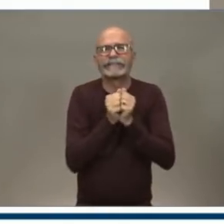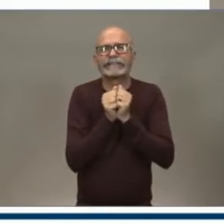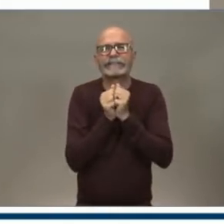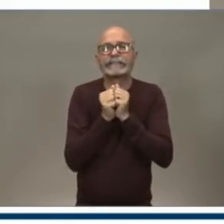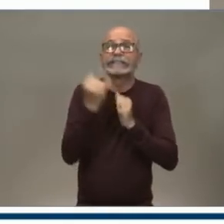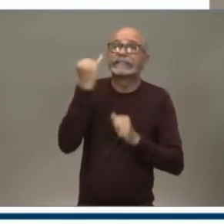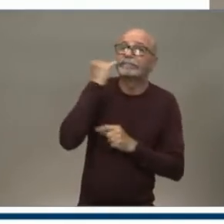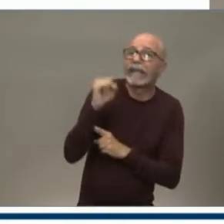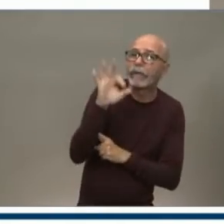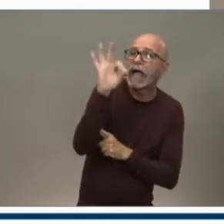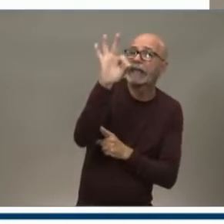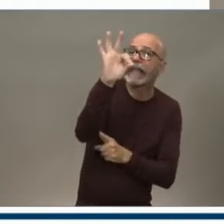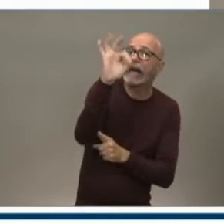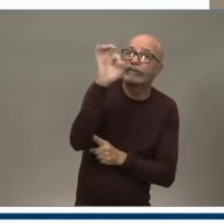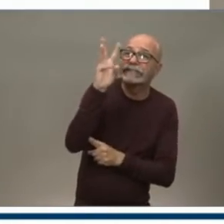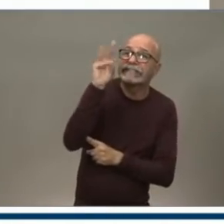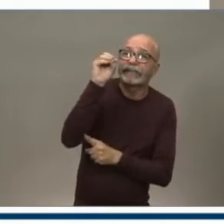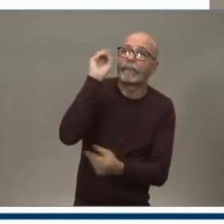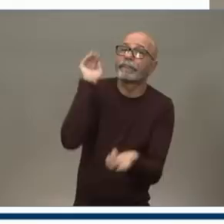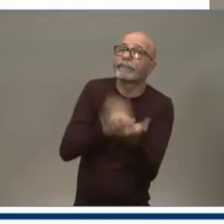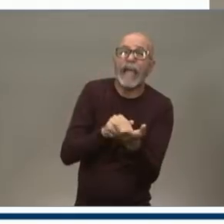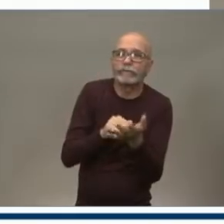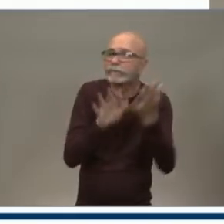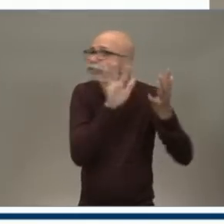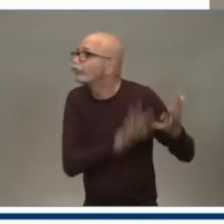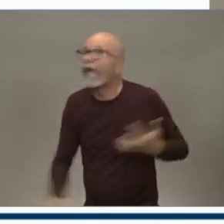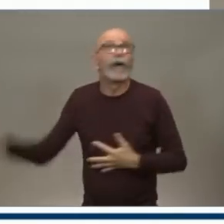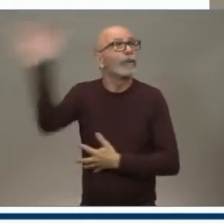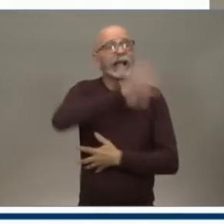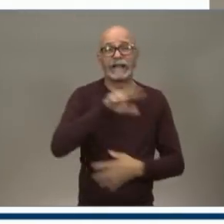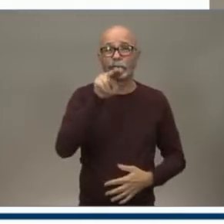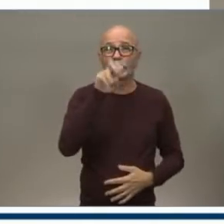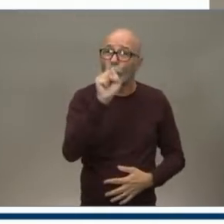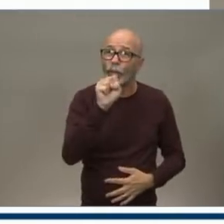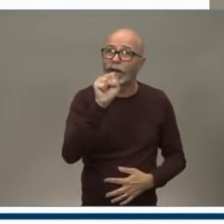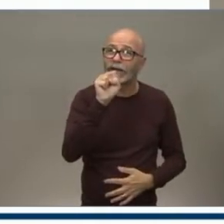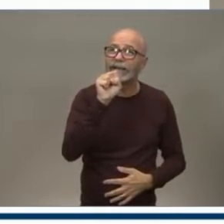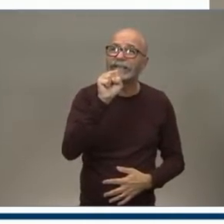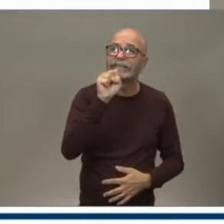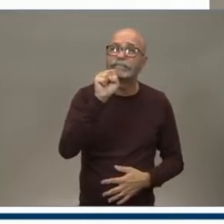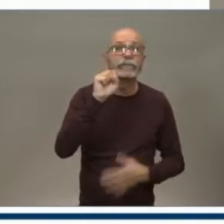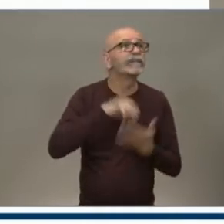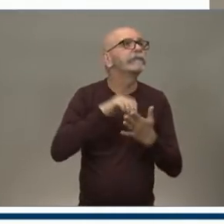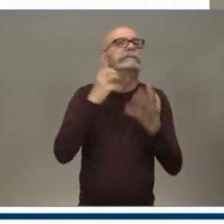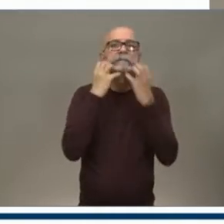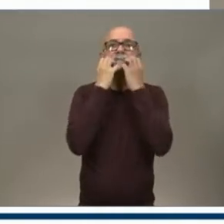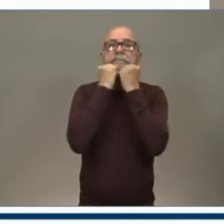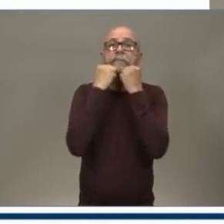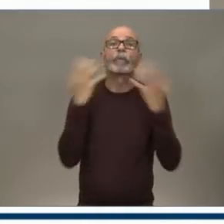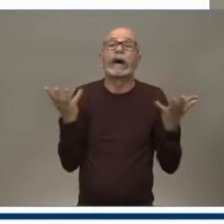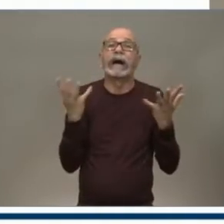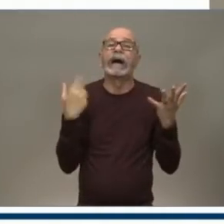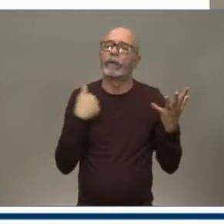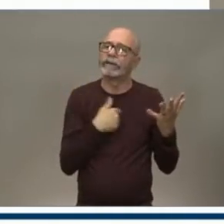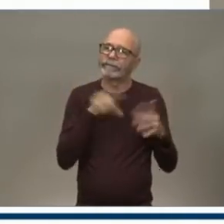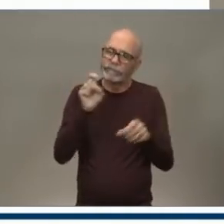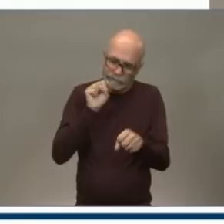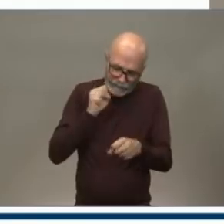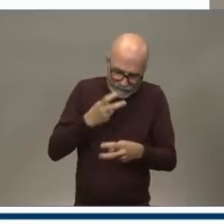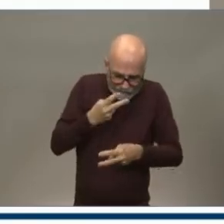we have 960,000 solutions that rest with each and every one of us. We can slow